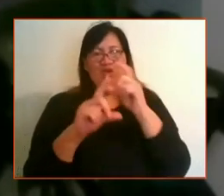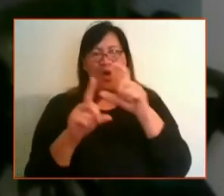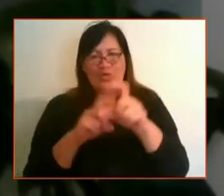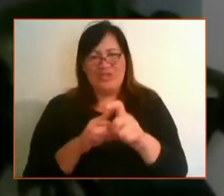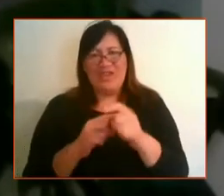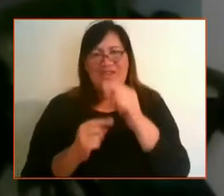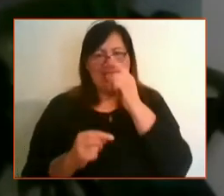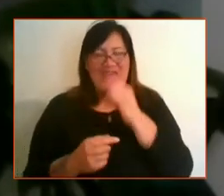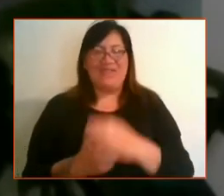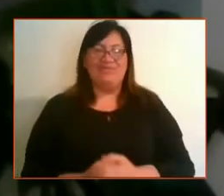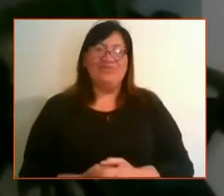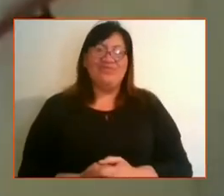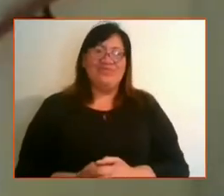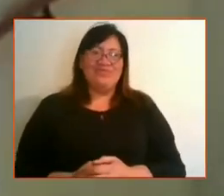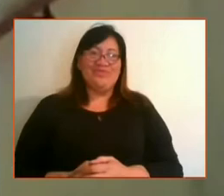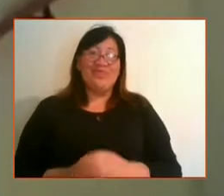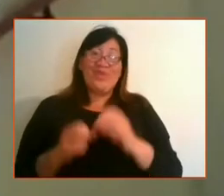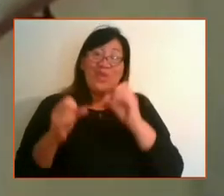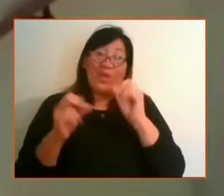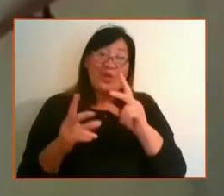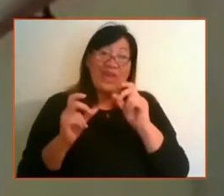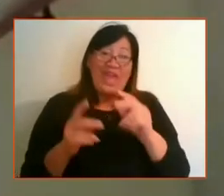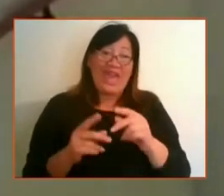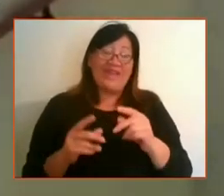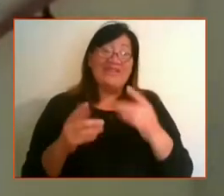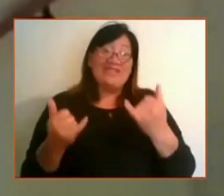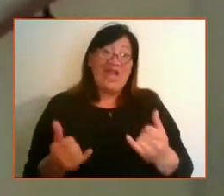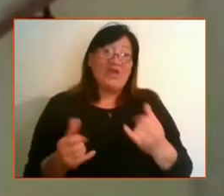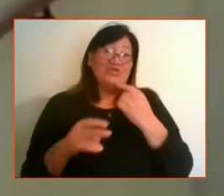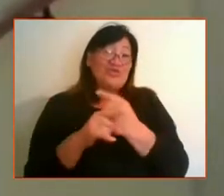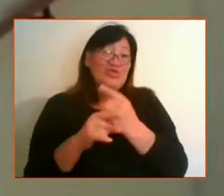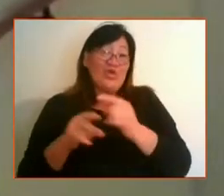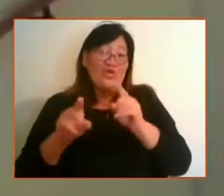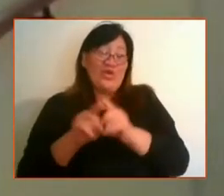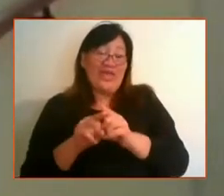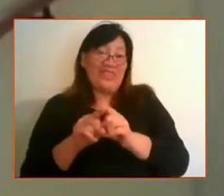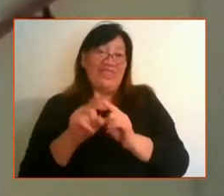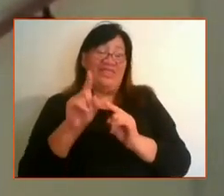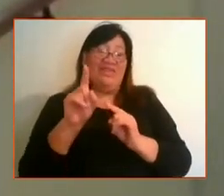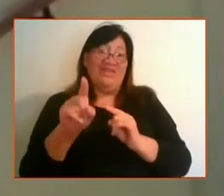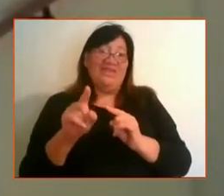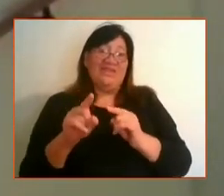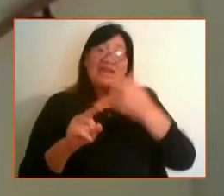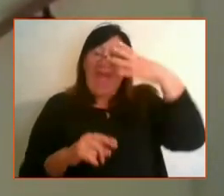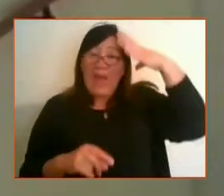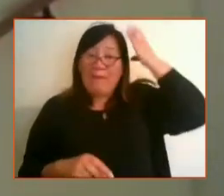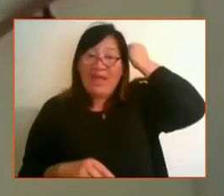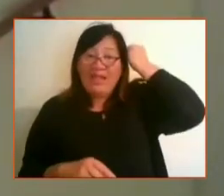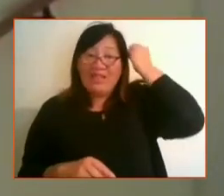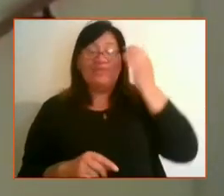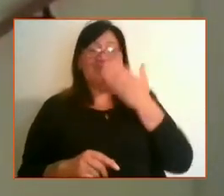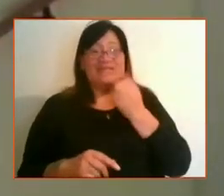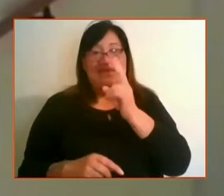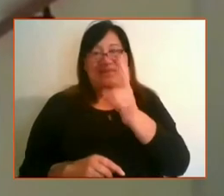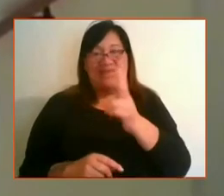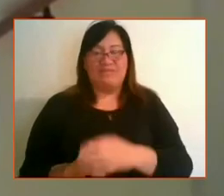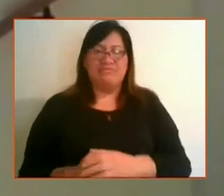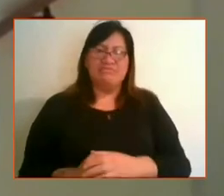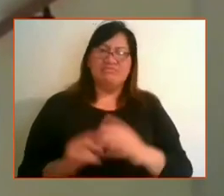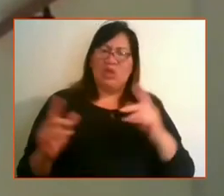more then with Carmel Sepuloni. So strong sentiment from the arts sector that a cross-ministerial